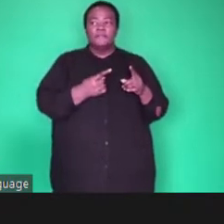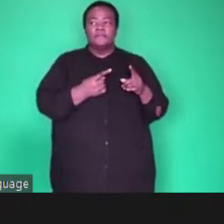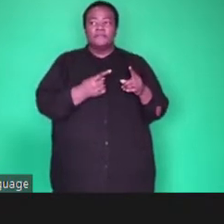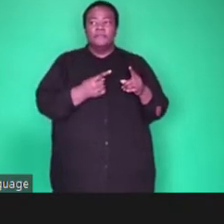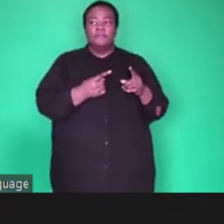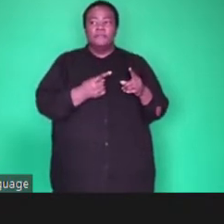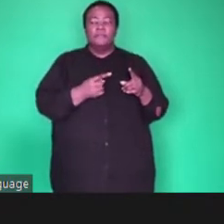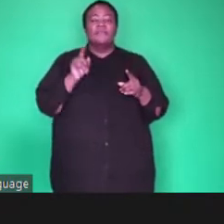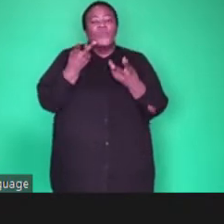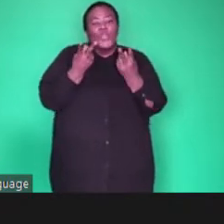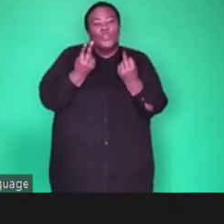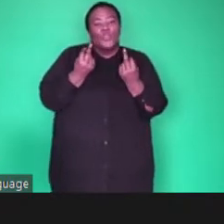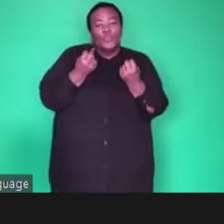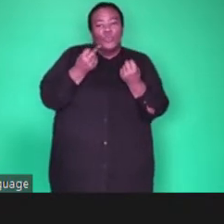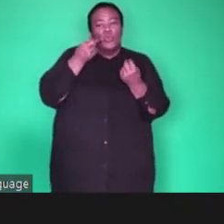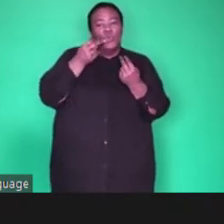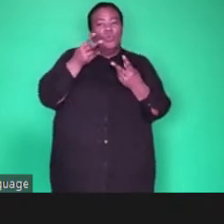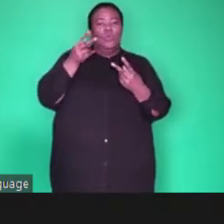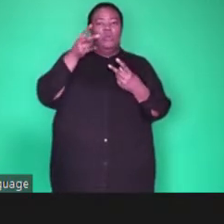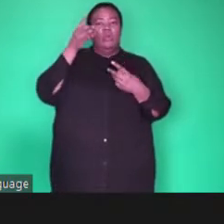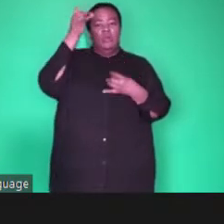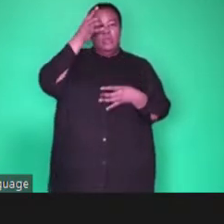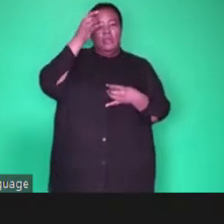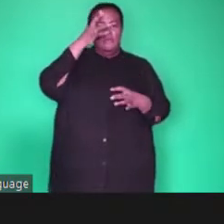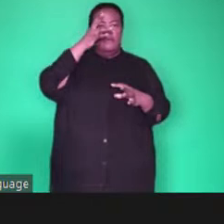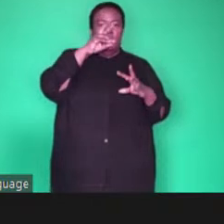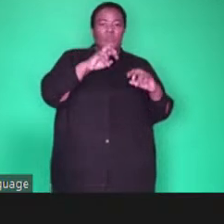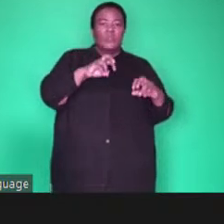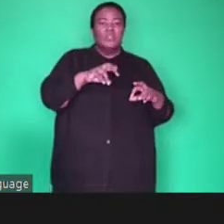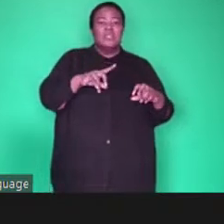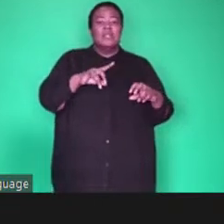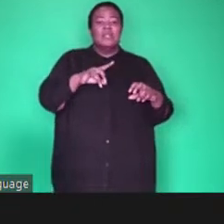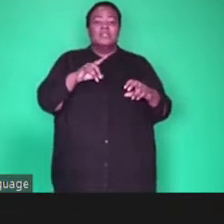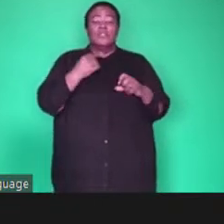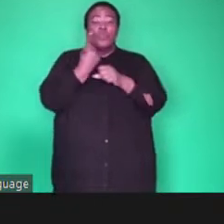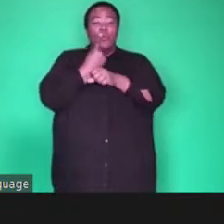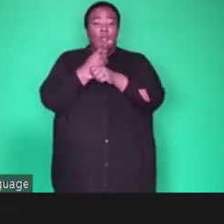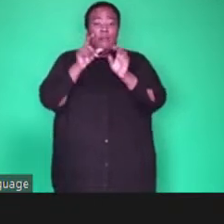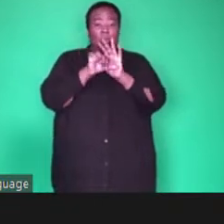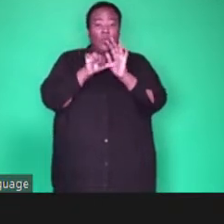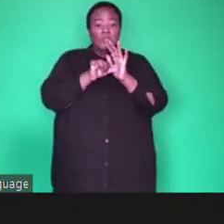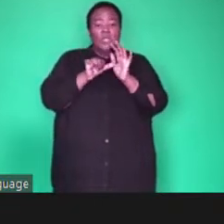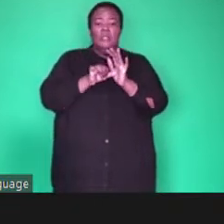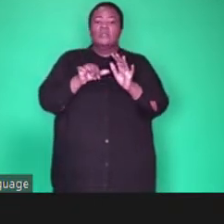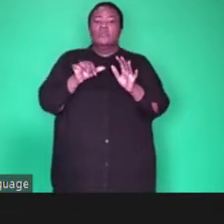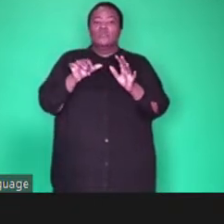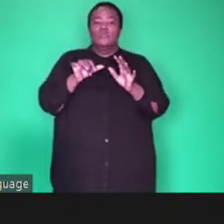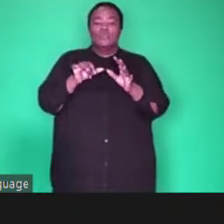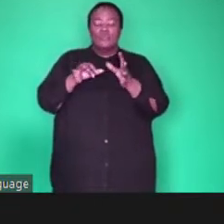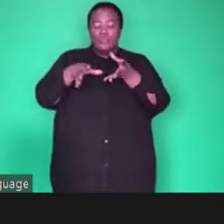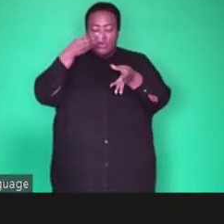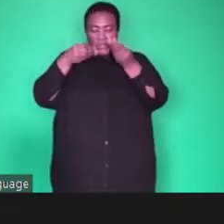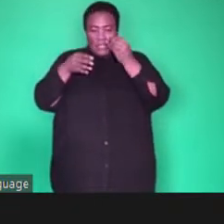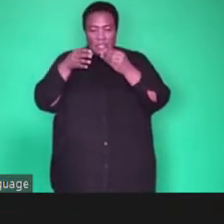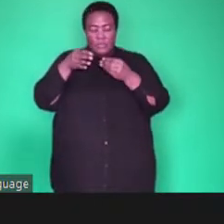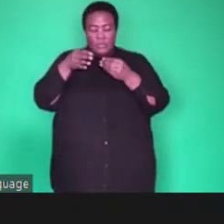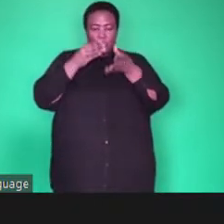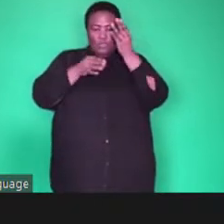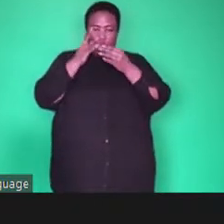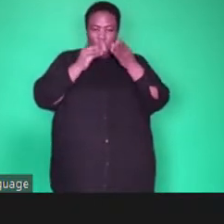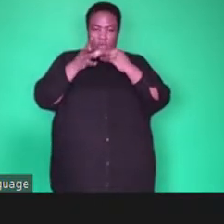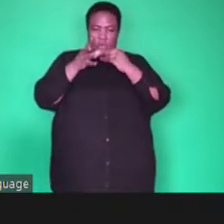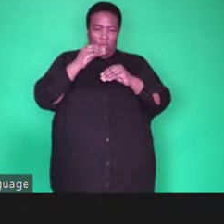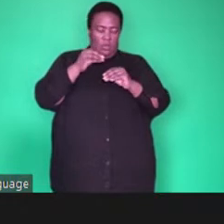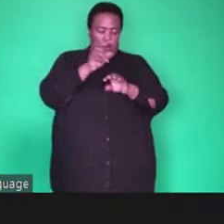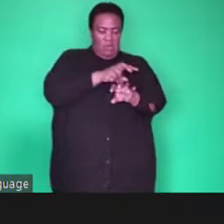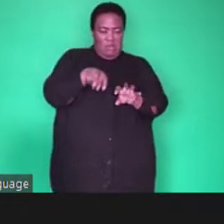new data sources are not only helpful to study migration trends or stocks and flows, but also other topics around migration, such as public